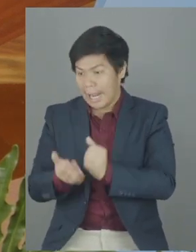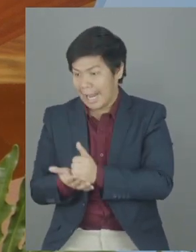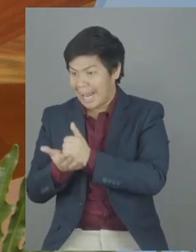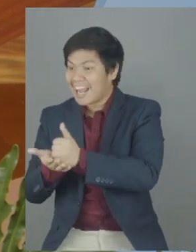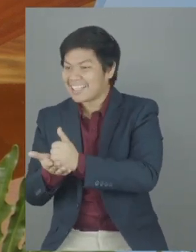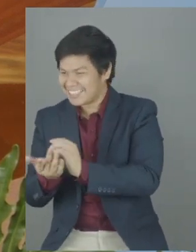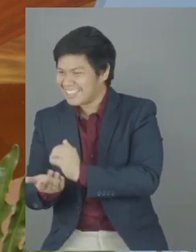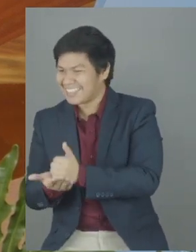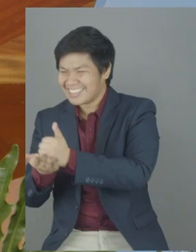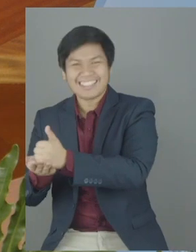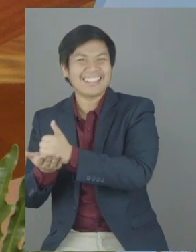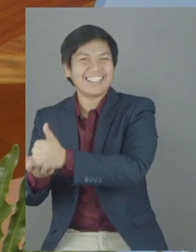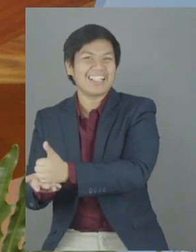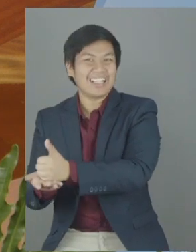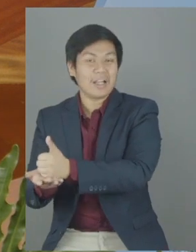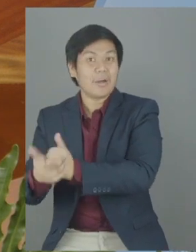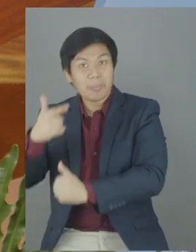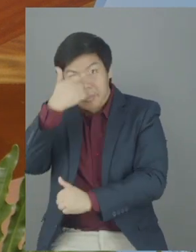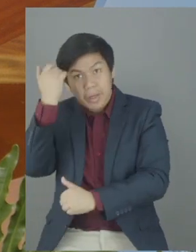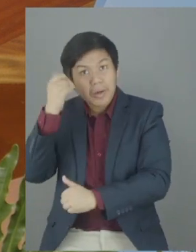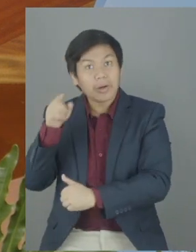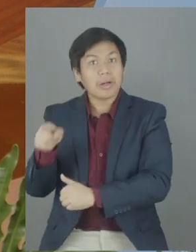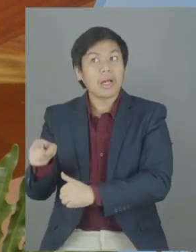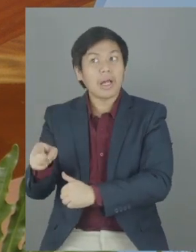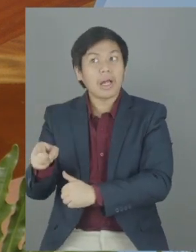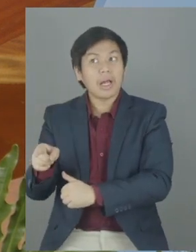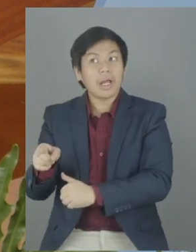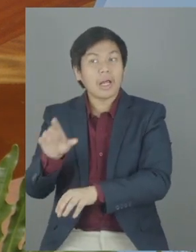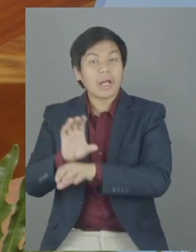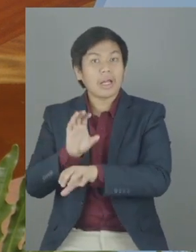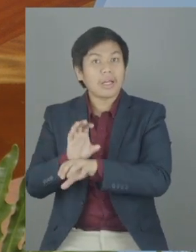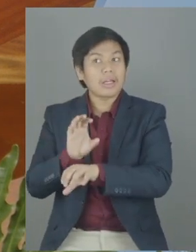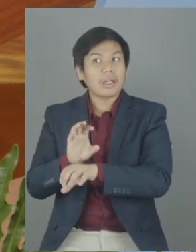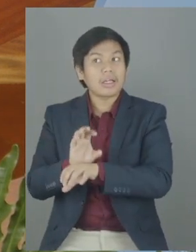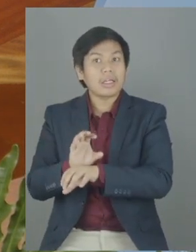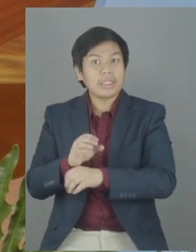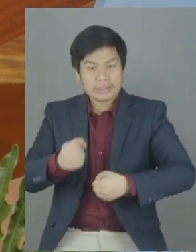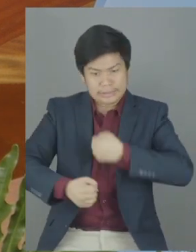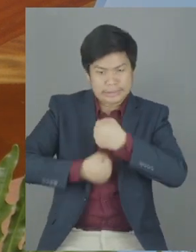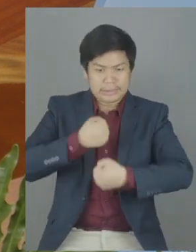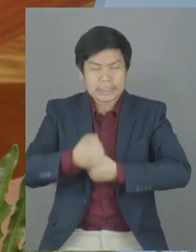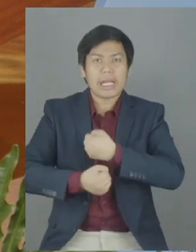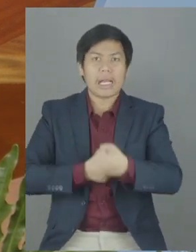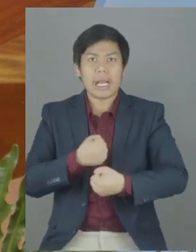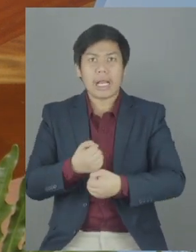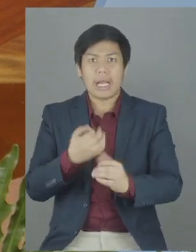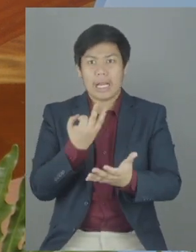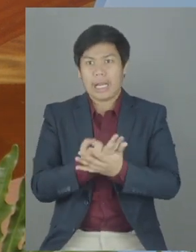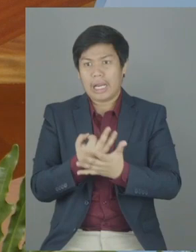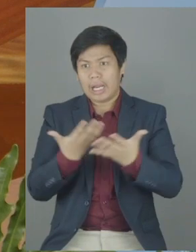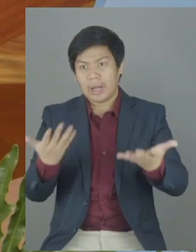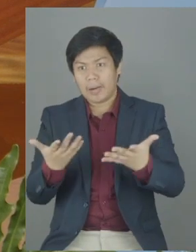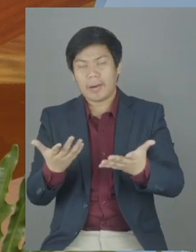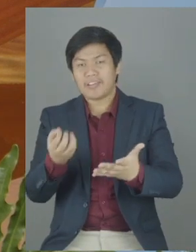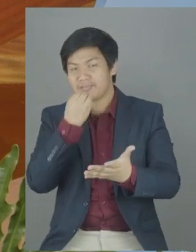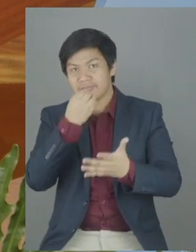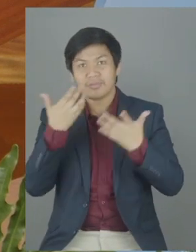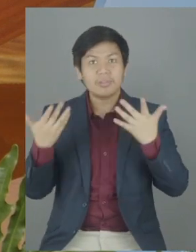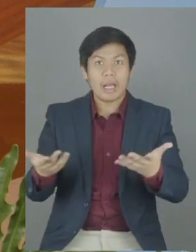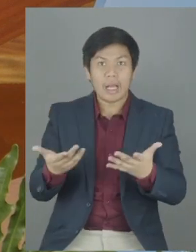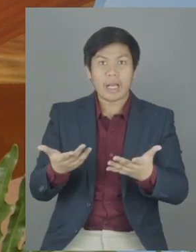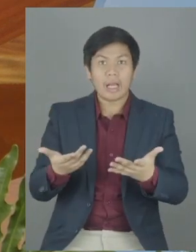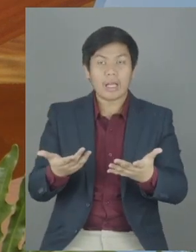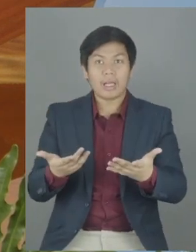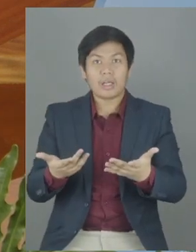Why? Because the church was struggling. there was a famine. And to